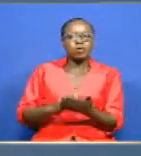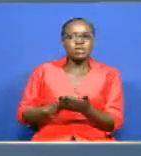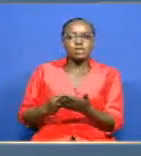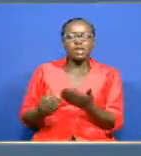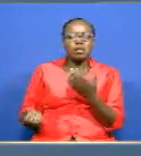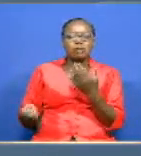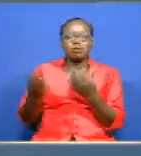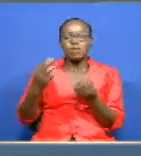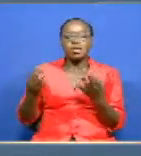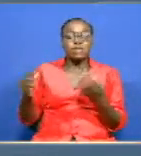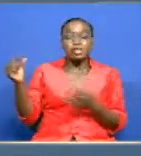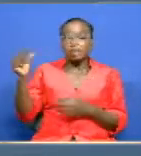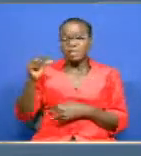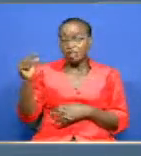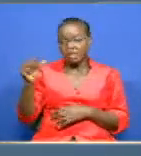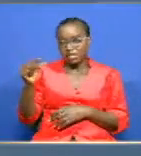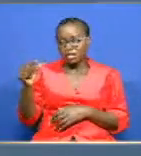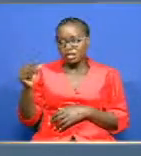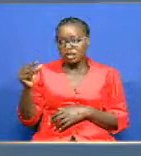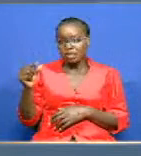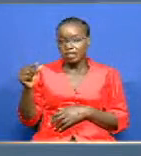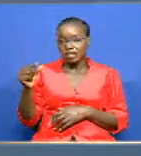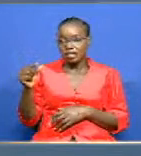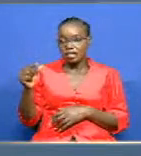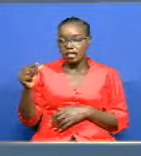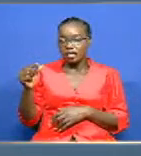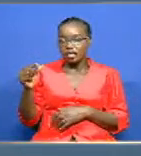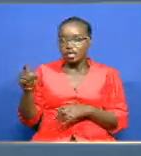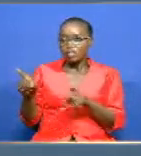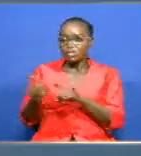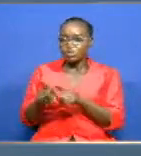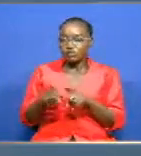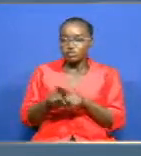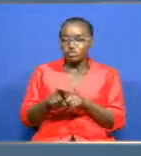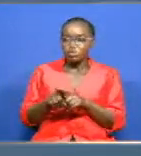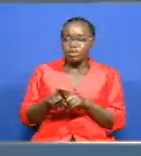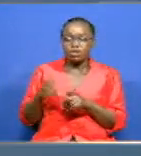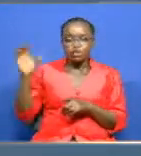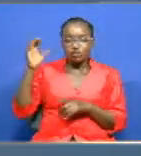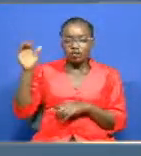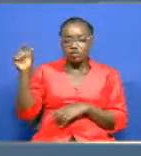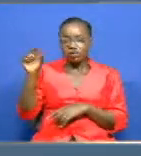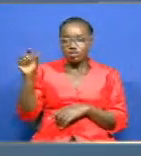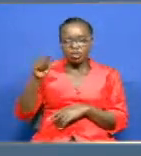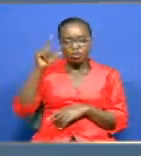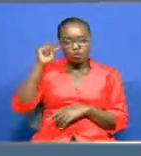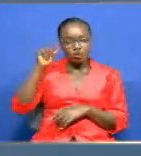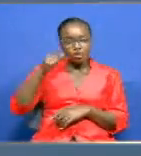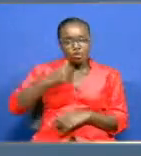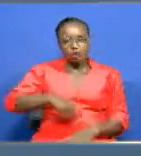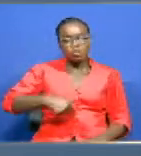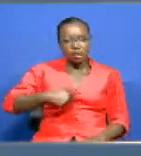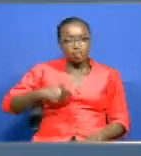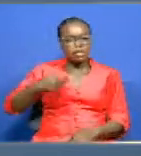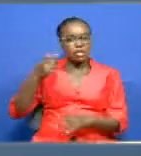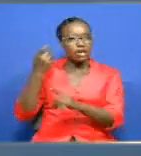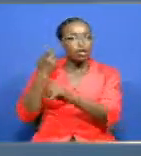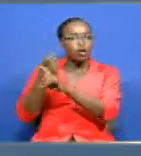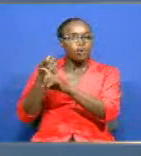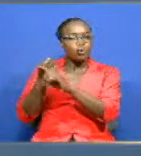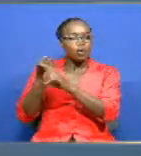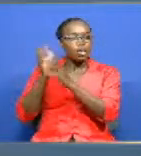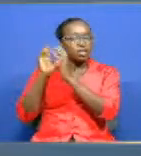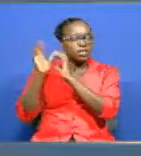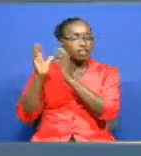which will be waking up to sunny intervals in the morning. The same will be experienced in the coastal region, Mombasa, Malindi, Kwale and Kilifi. Areas